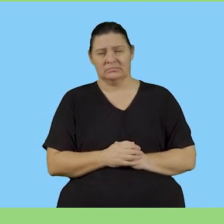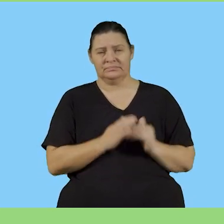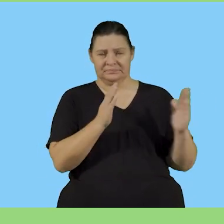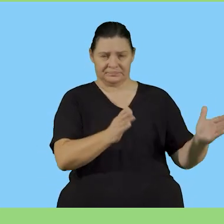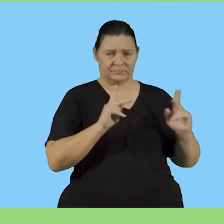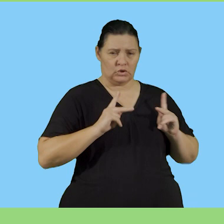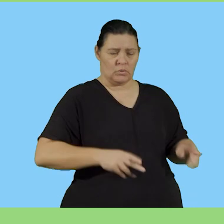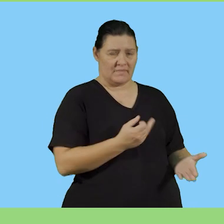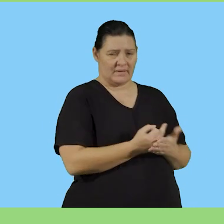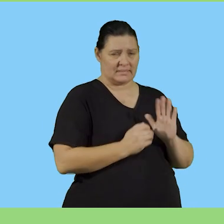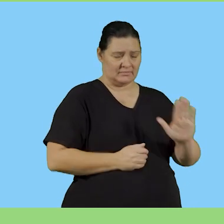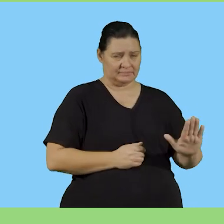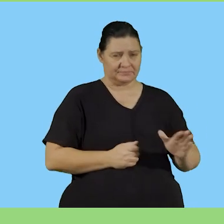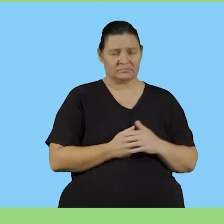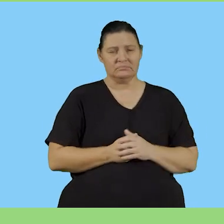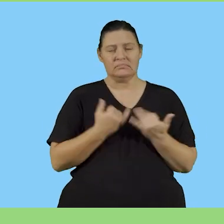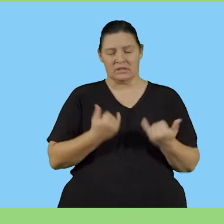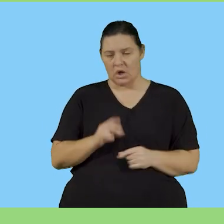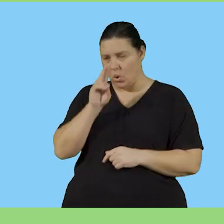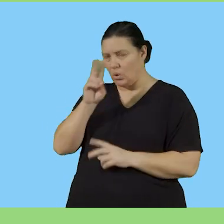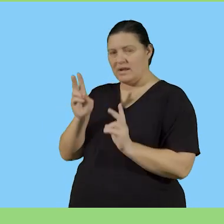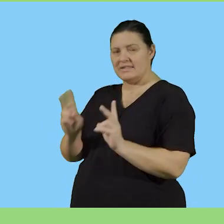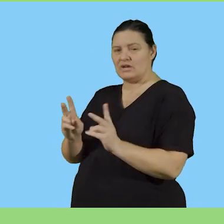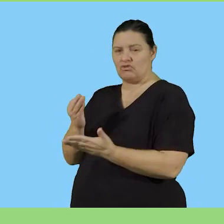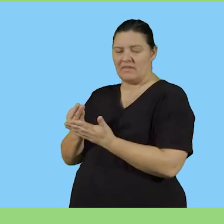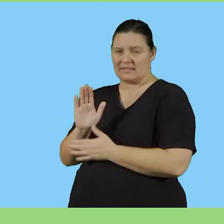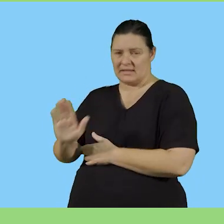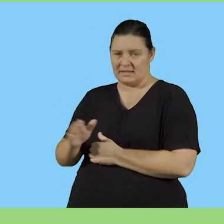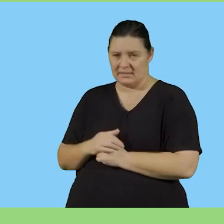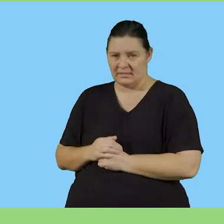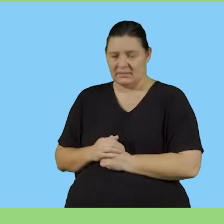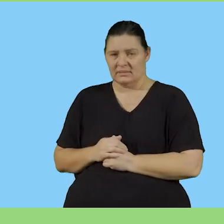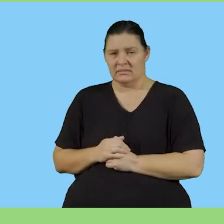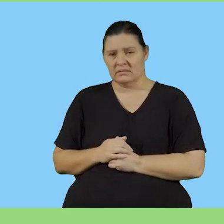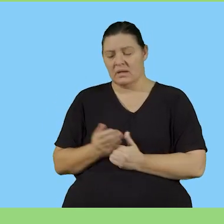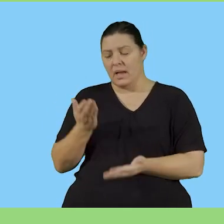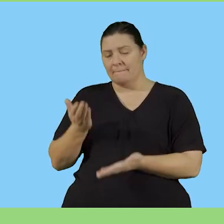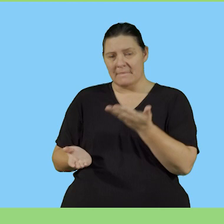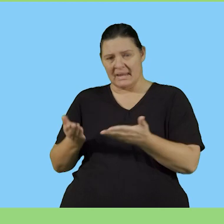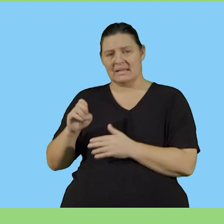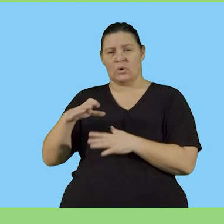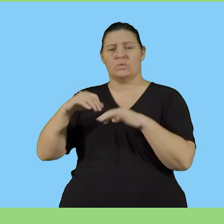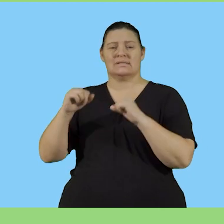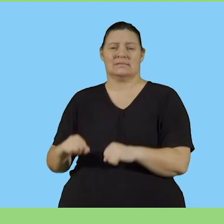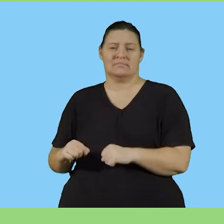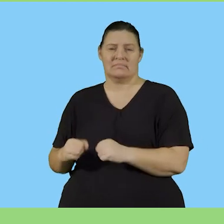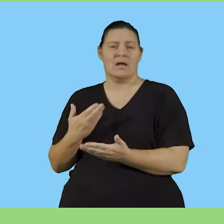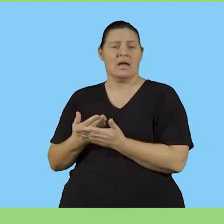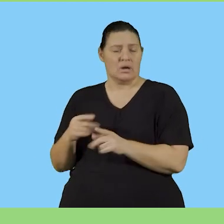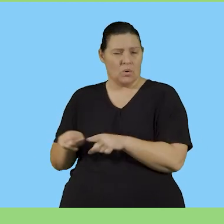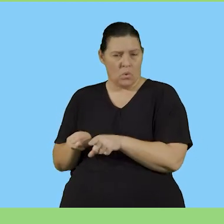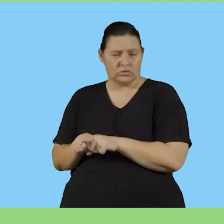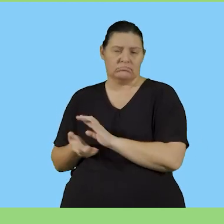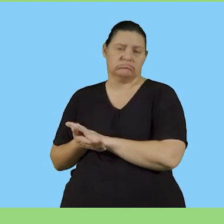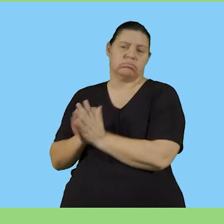Now those were the human factors. So we are going to look at the natural factors now. The balance in the ecosystem